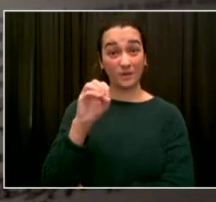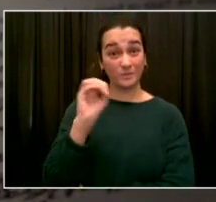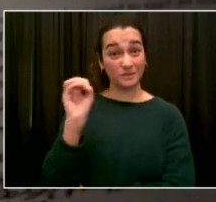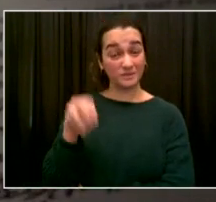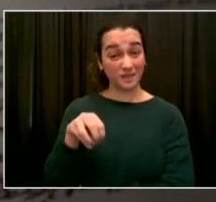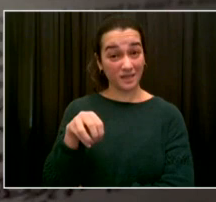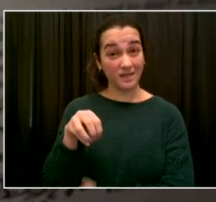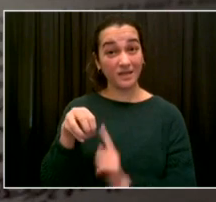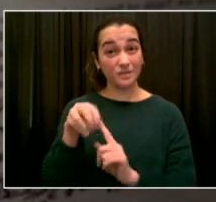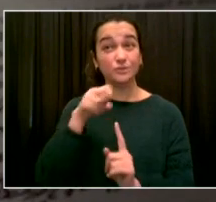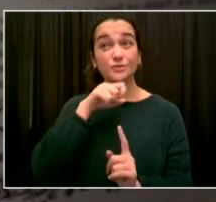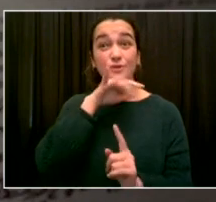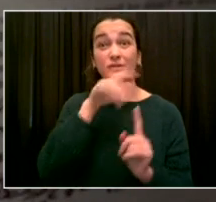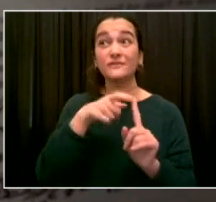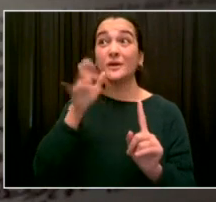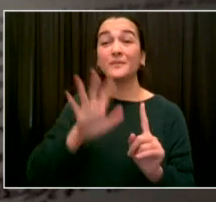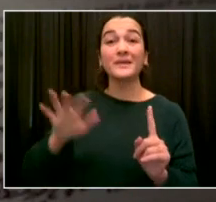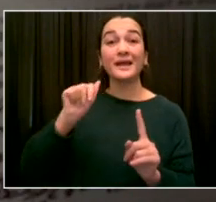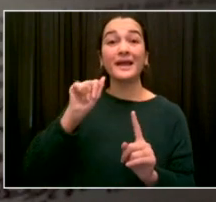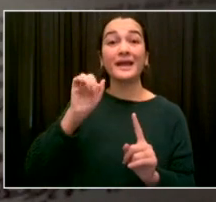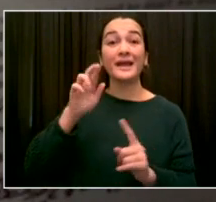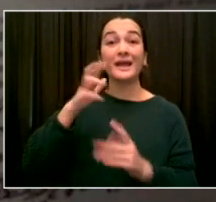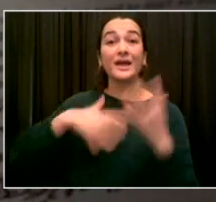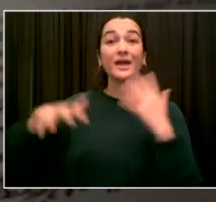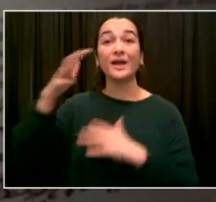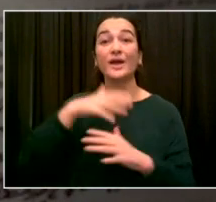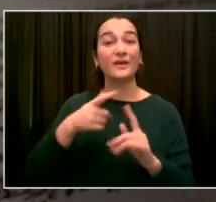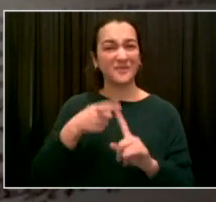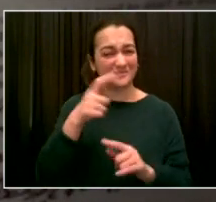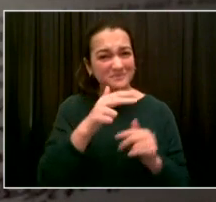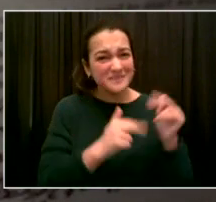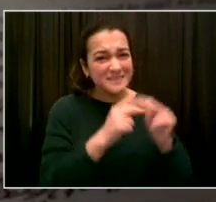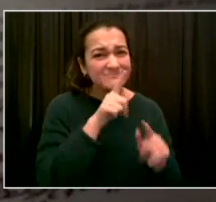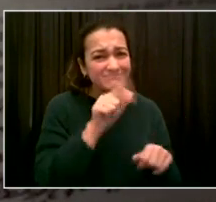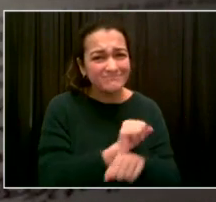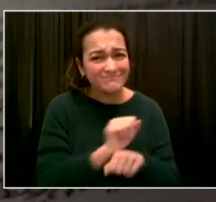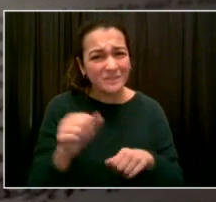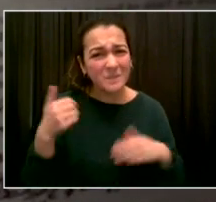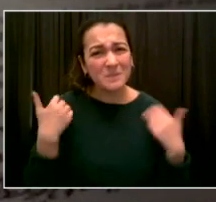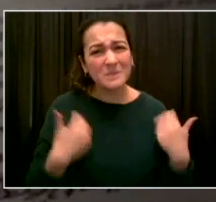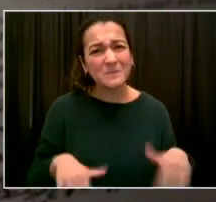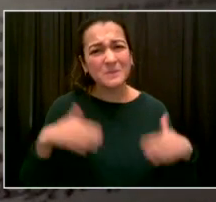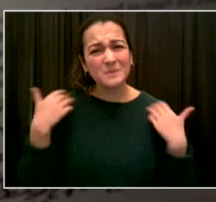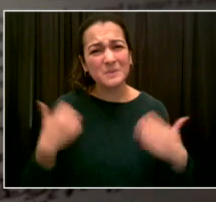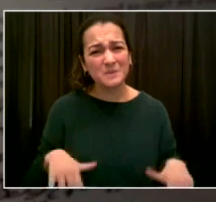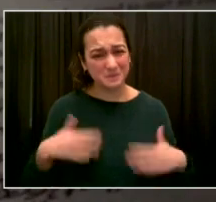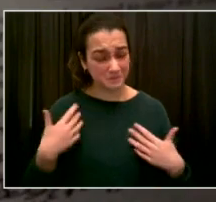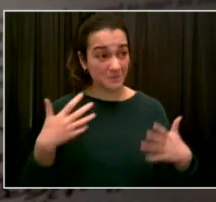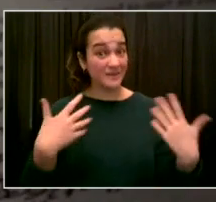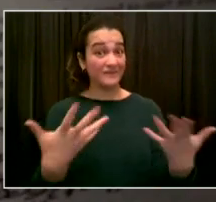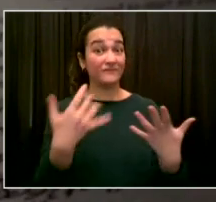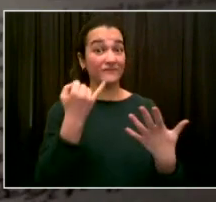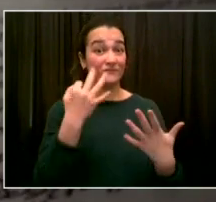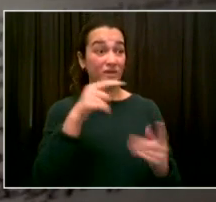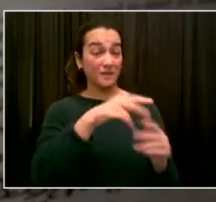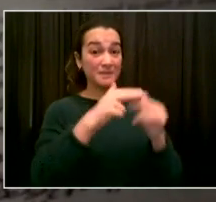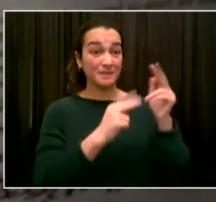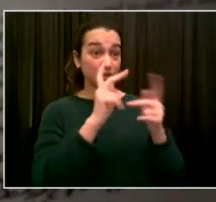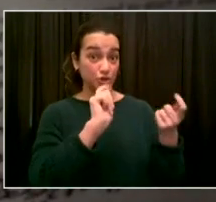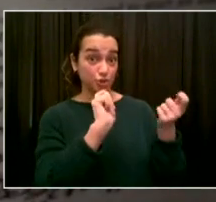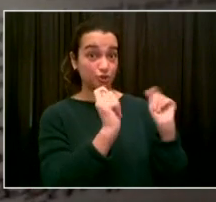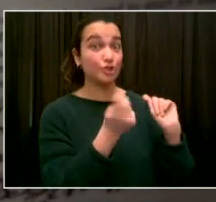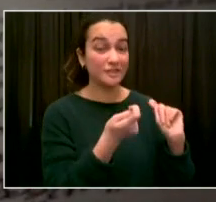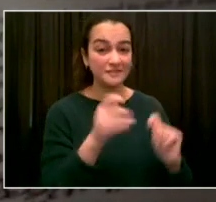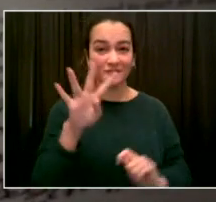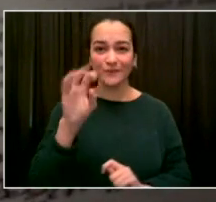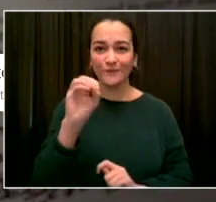great towers of New York City are the first thing that come to everybody's mind. So it couldn't be a more symbolic or powerful thing.